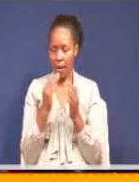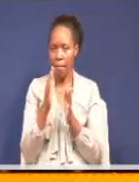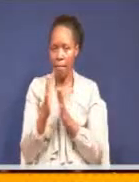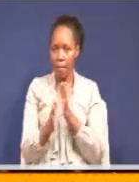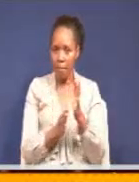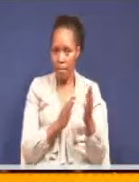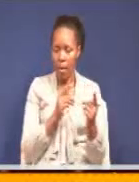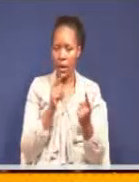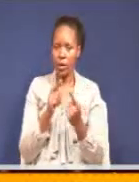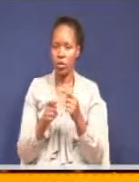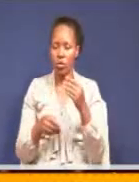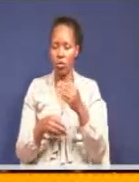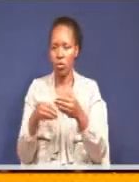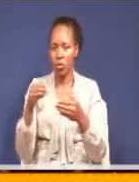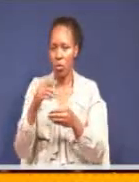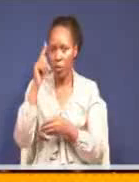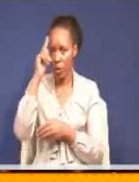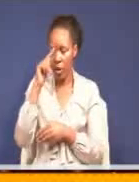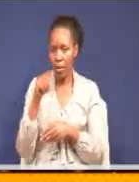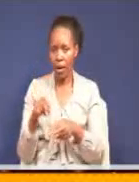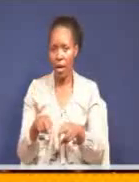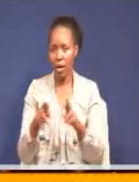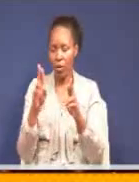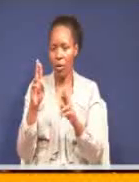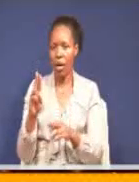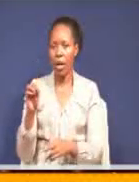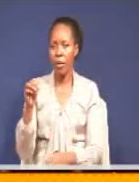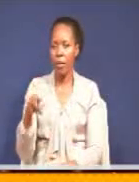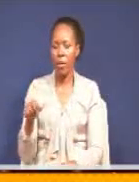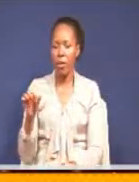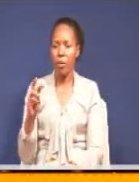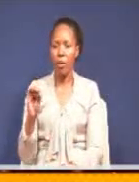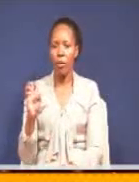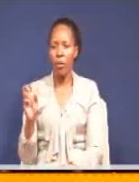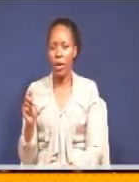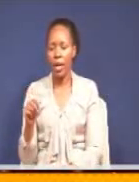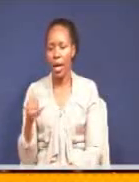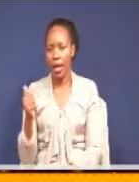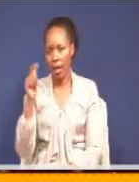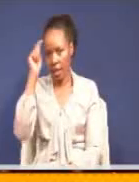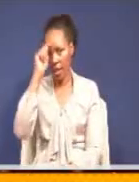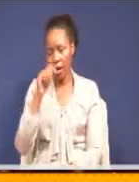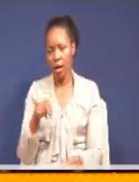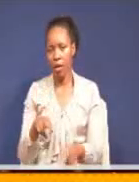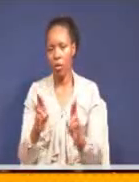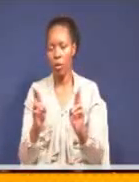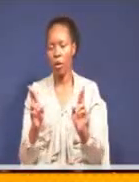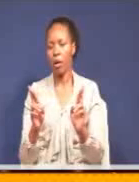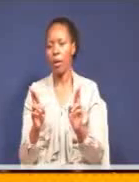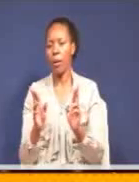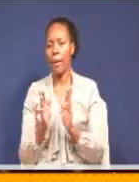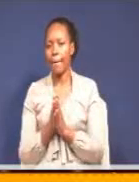to tarmac Miamponi, Mukodhima, Gatunga, up to Tharaka Road. The